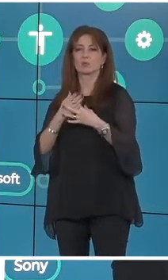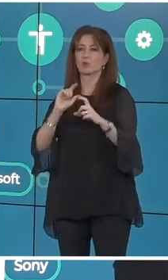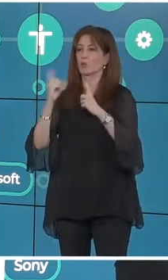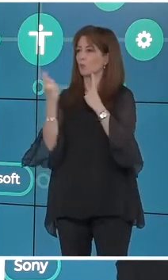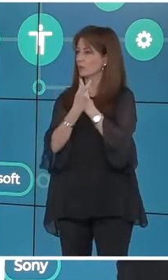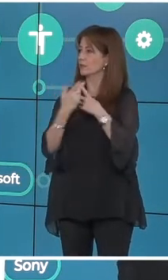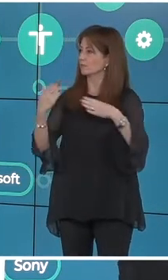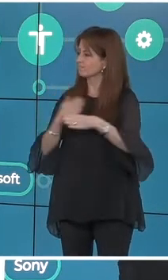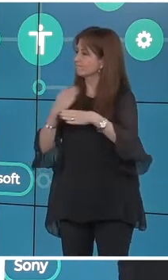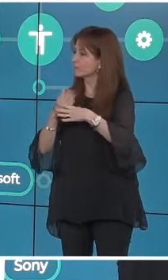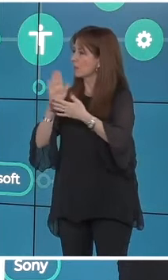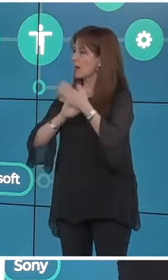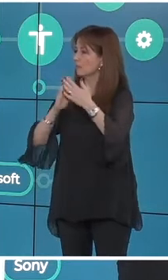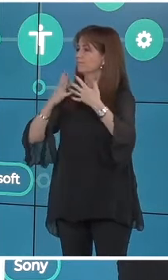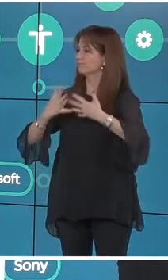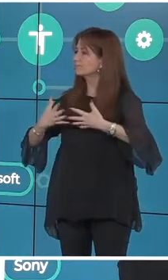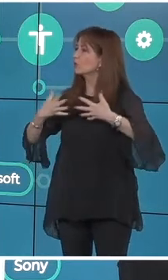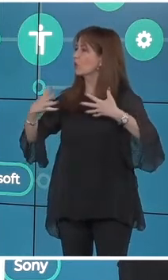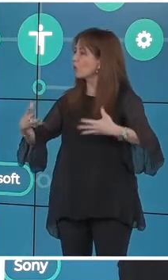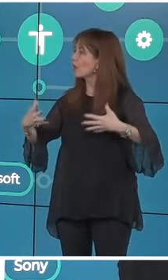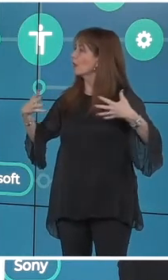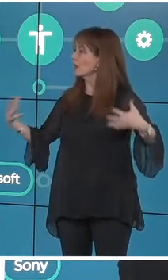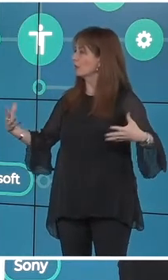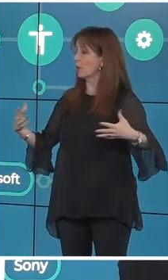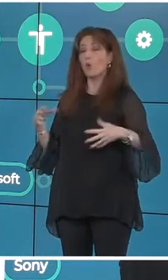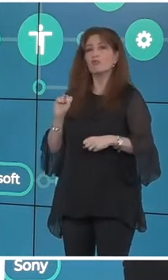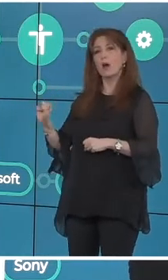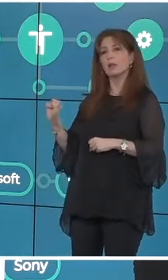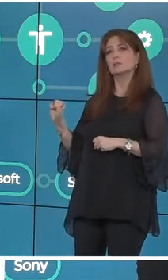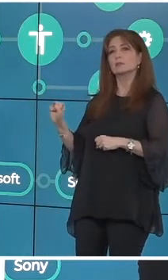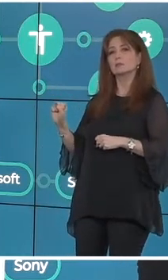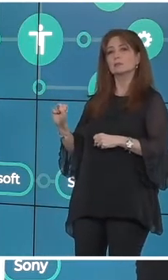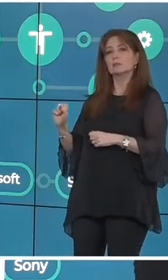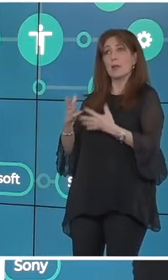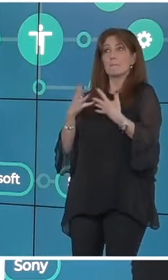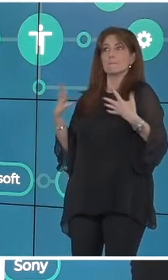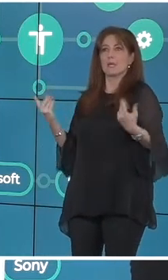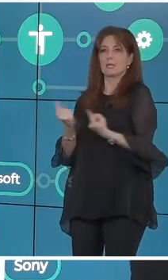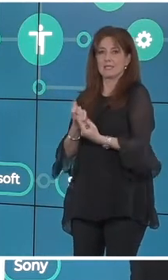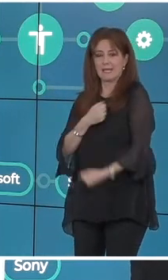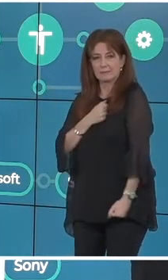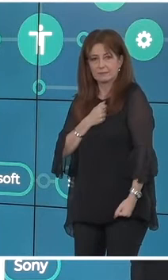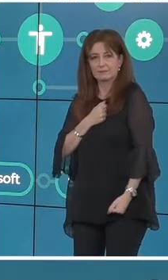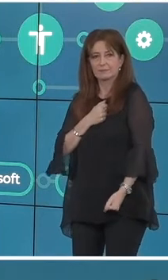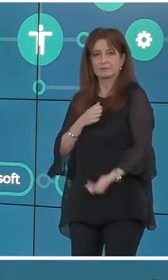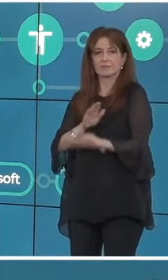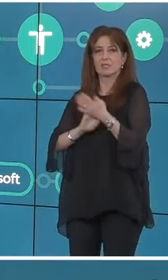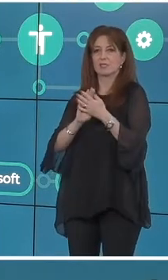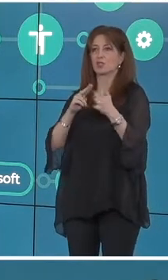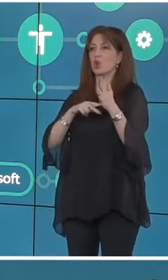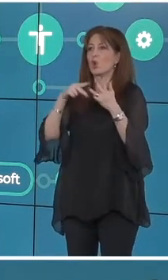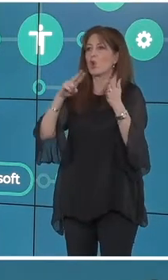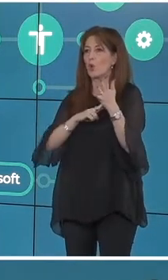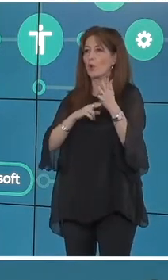the amazing growth. Since the start of the ad thing. And like I said, the biggest thing for me is it's the non-English